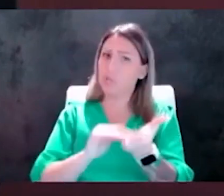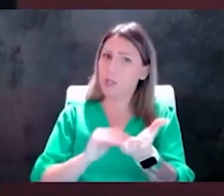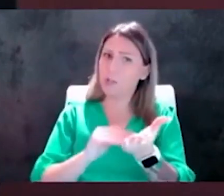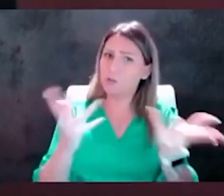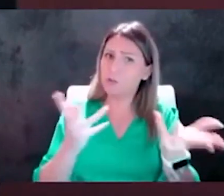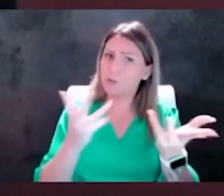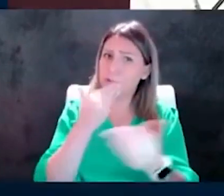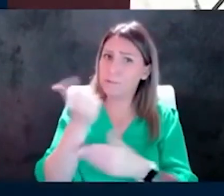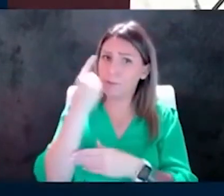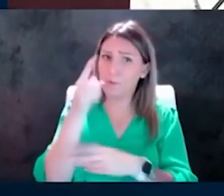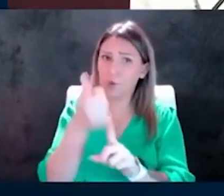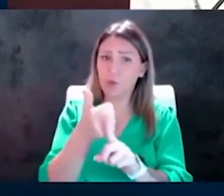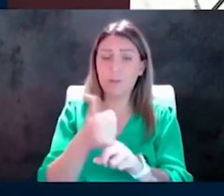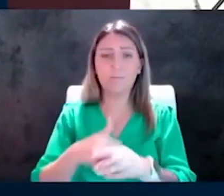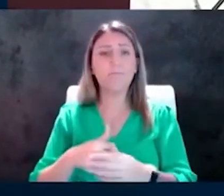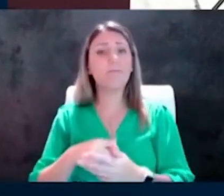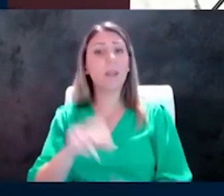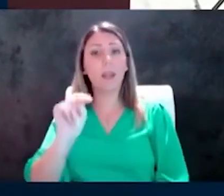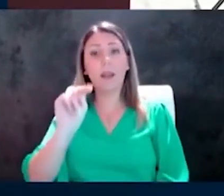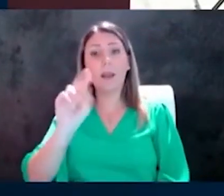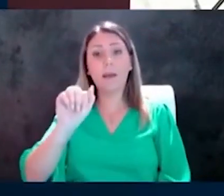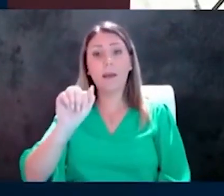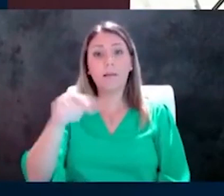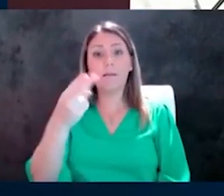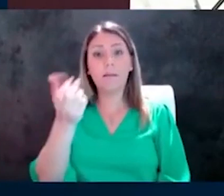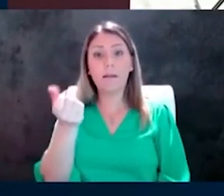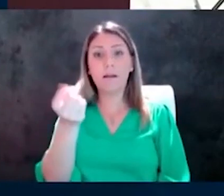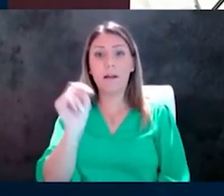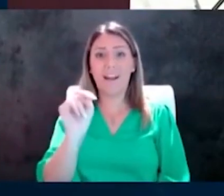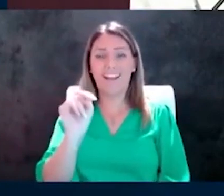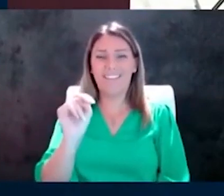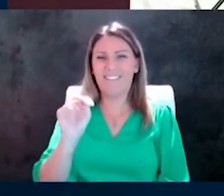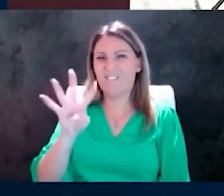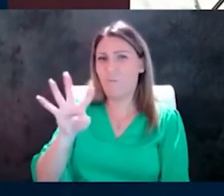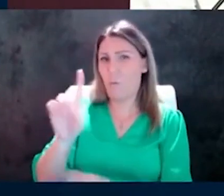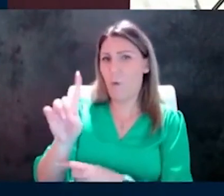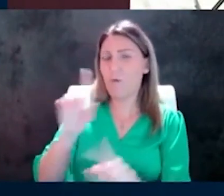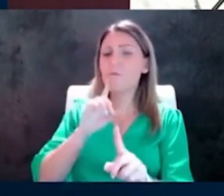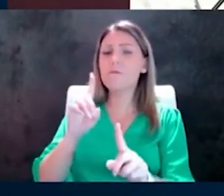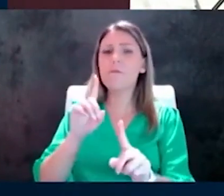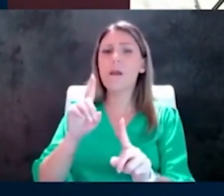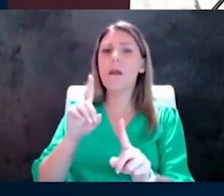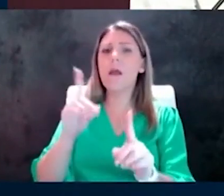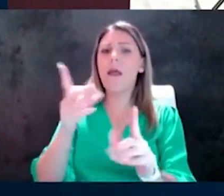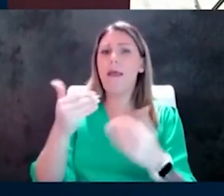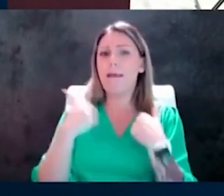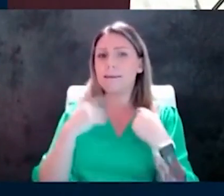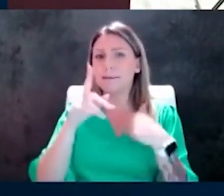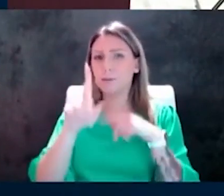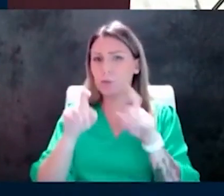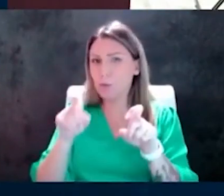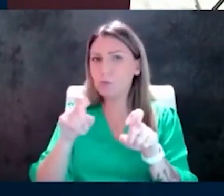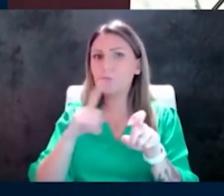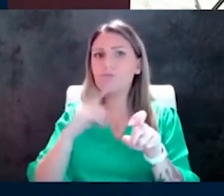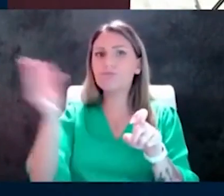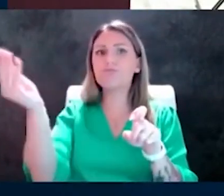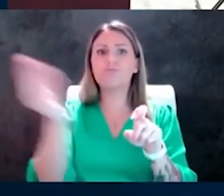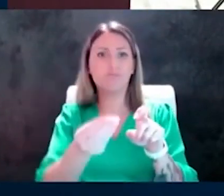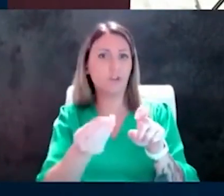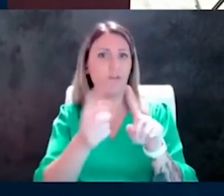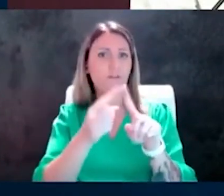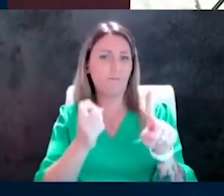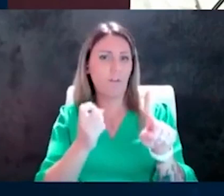Dr. Stites, Nathan from Channel 41 is passing along a question that he had given to him by a viewer of